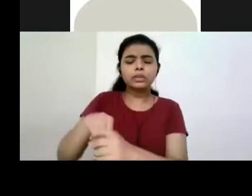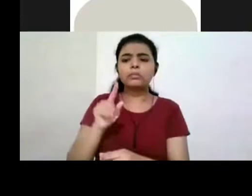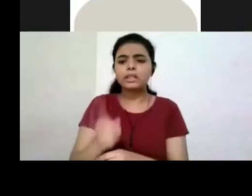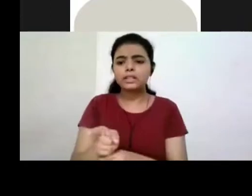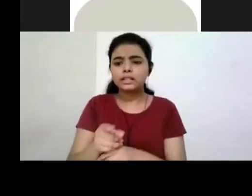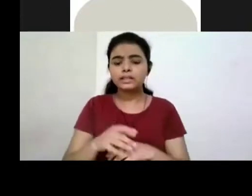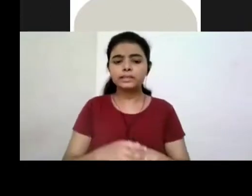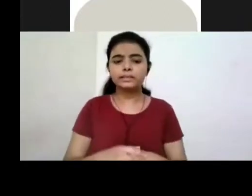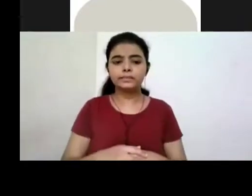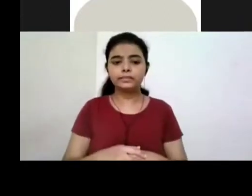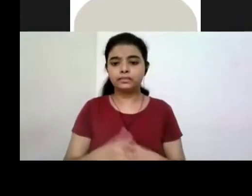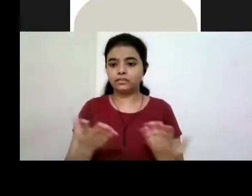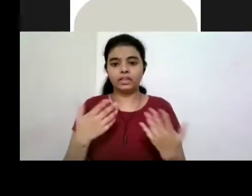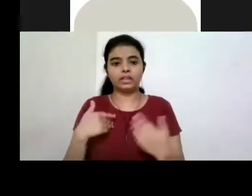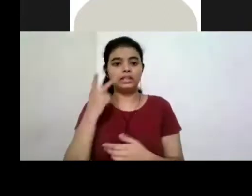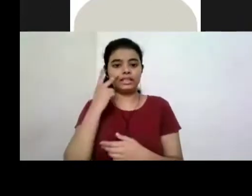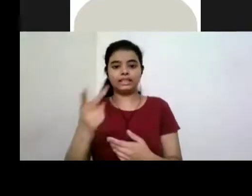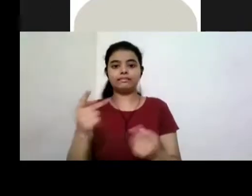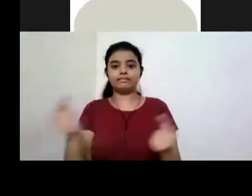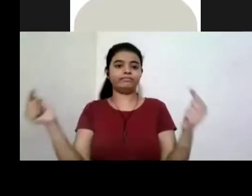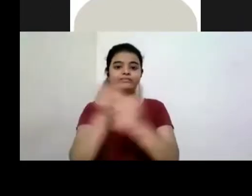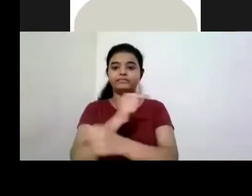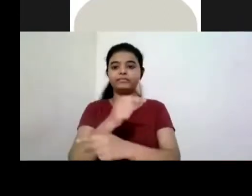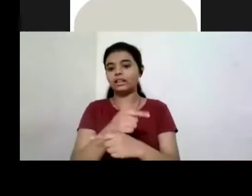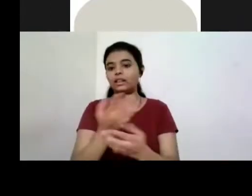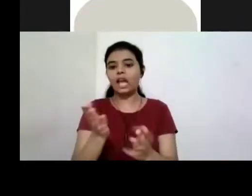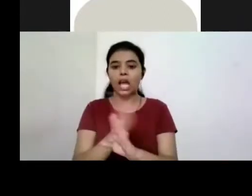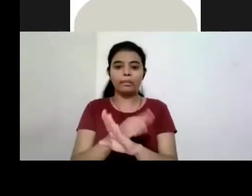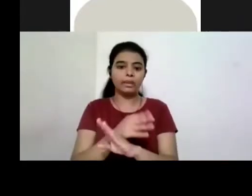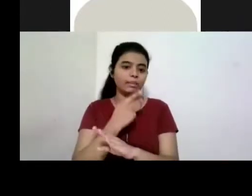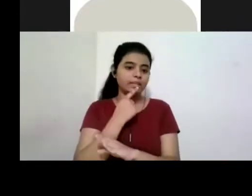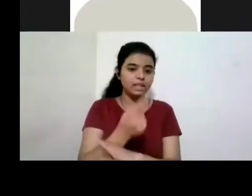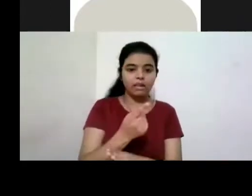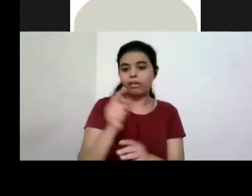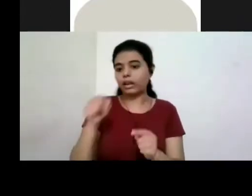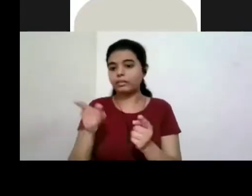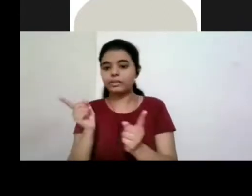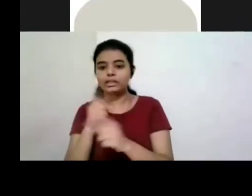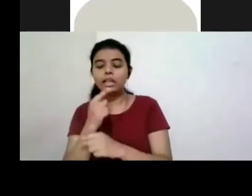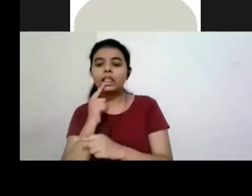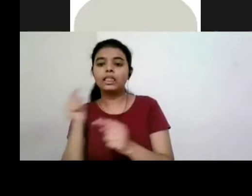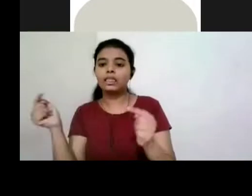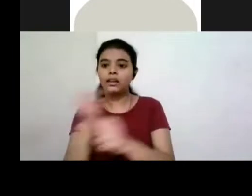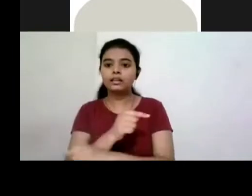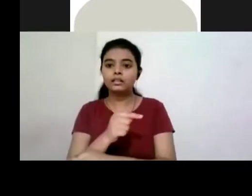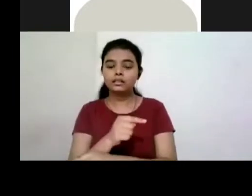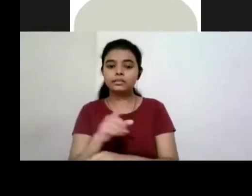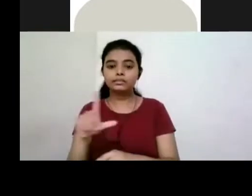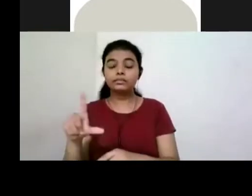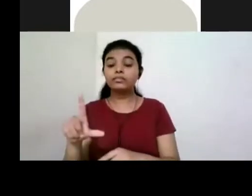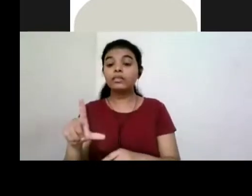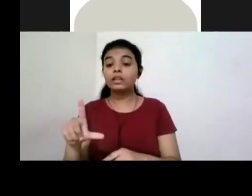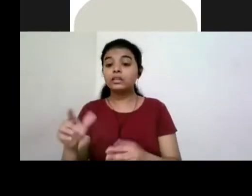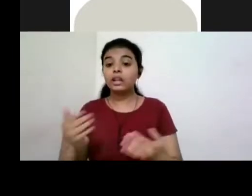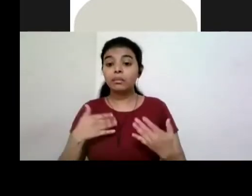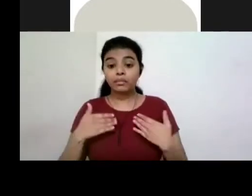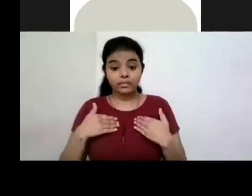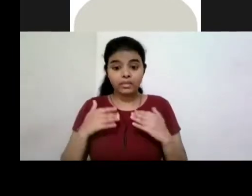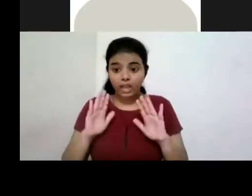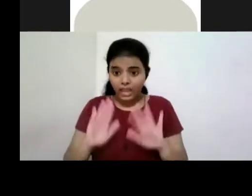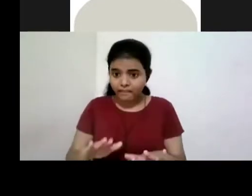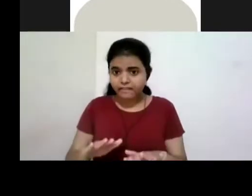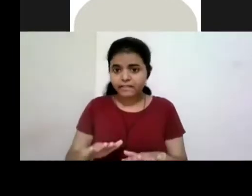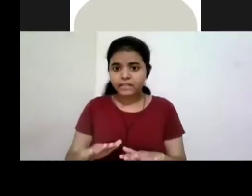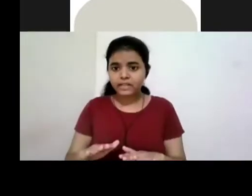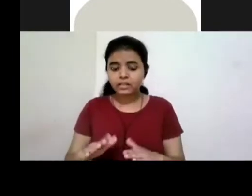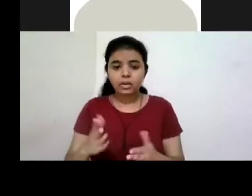So I'm contrasting this with what I just spoke in terms of the law, that it's not like we do not have critical ways of